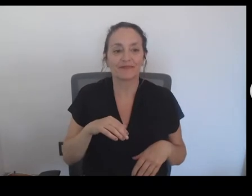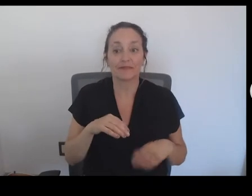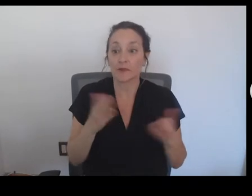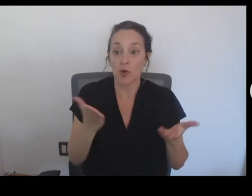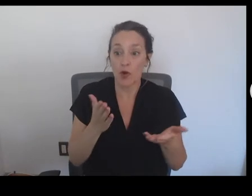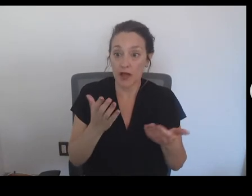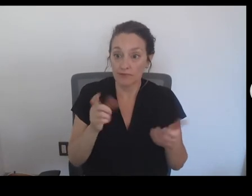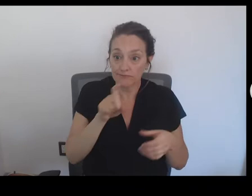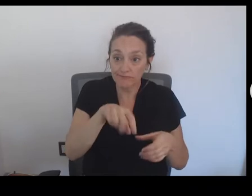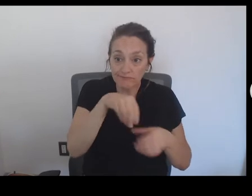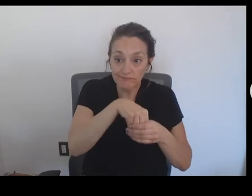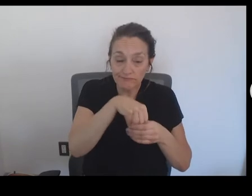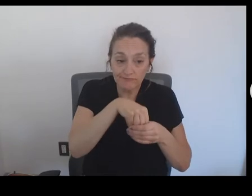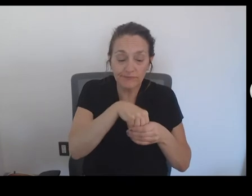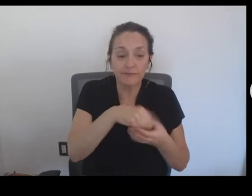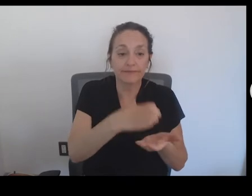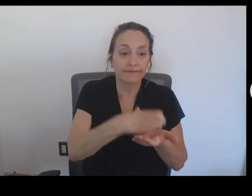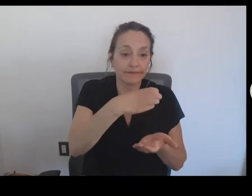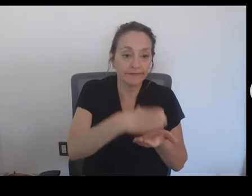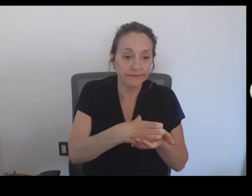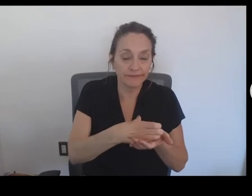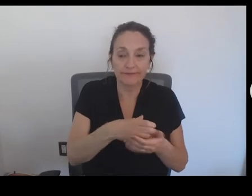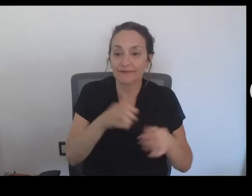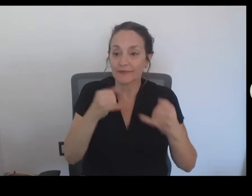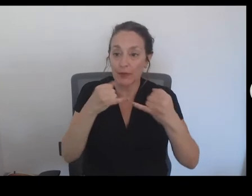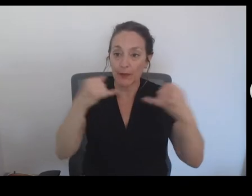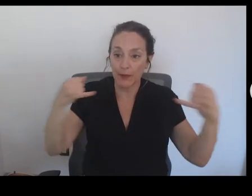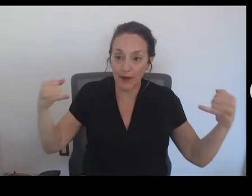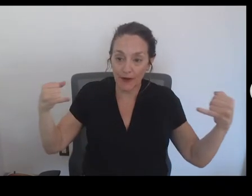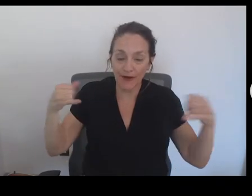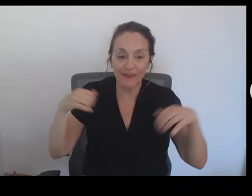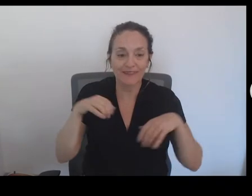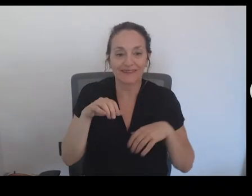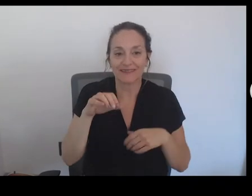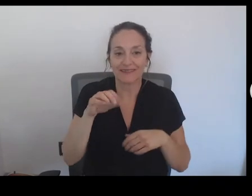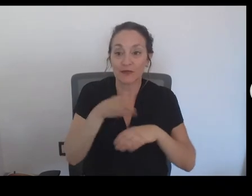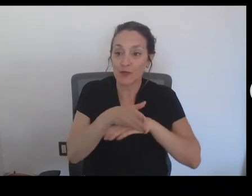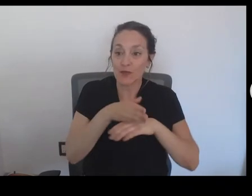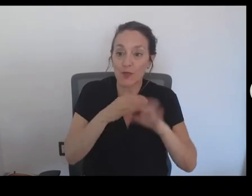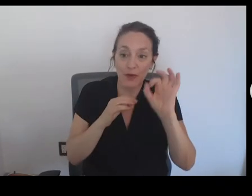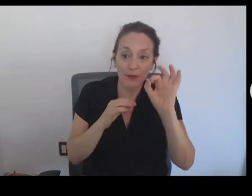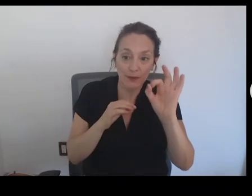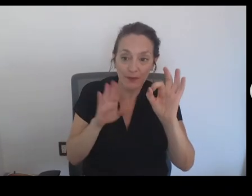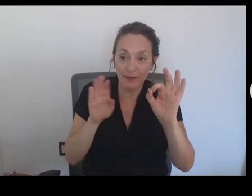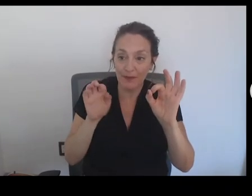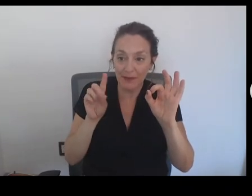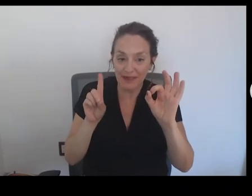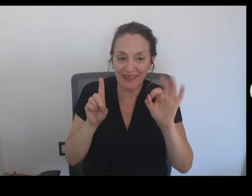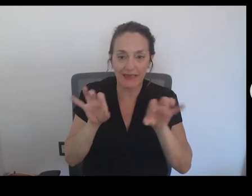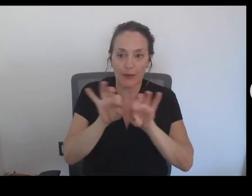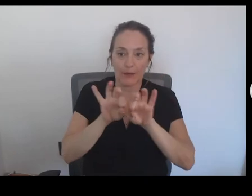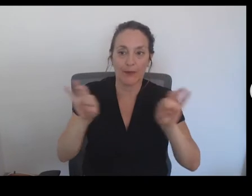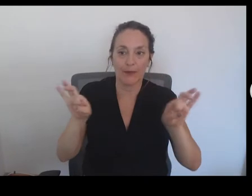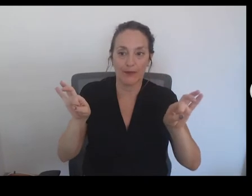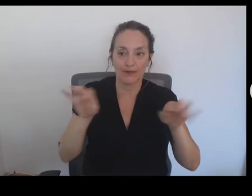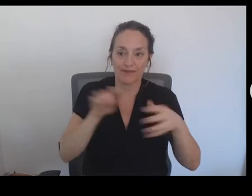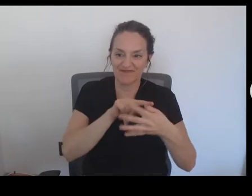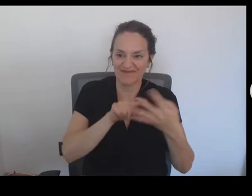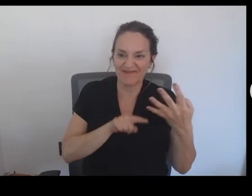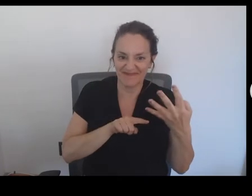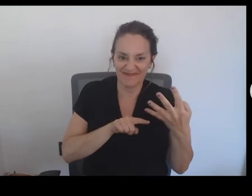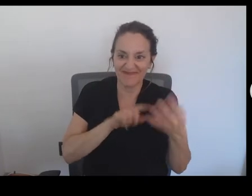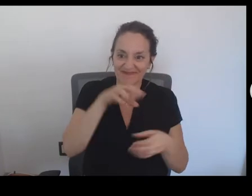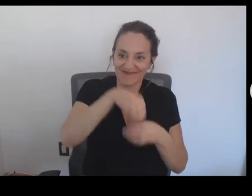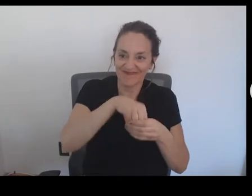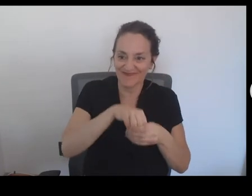piece of yarn, a wooden bead, and a stick for a dowel. So this is a really simple, fun